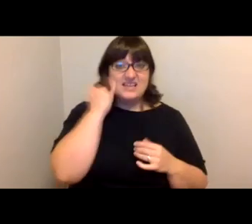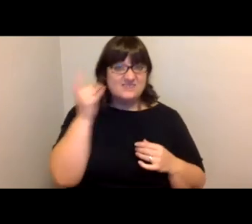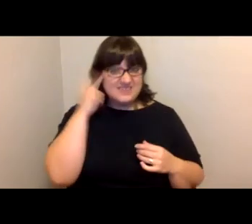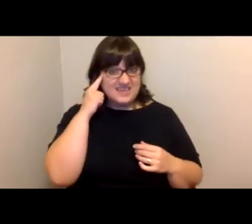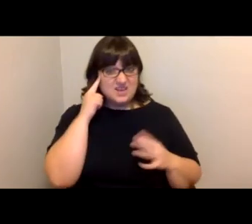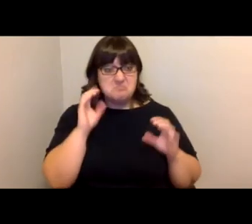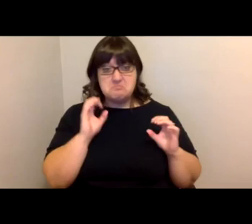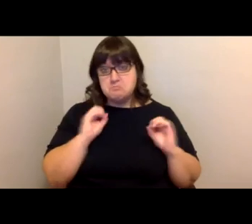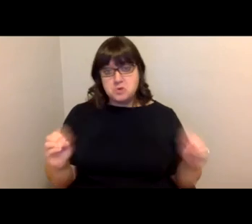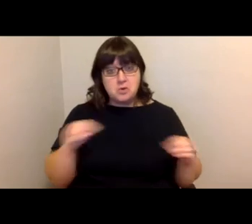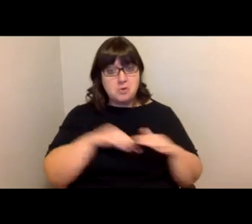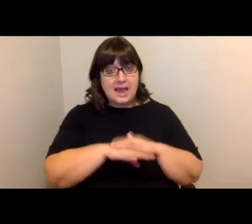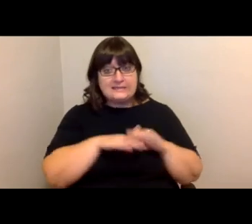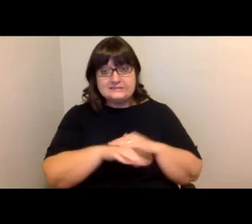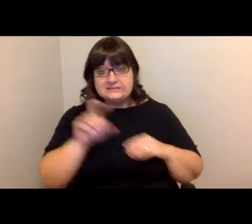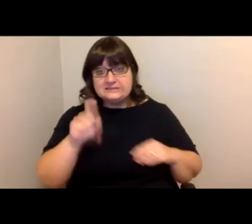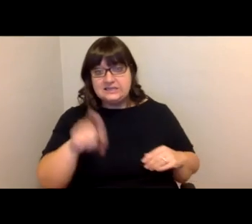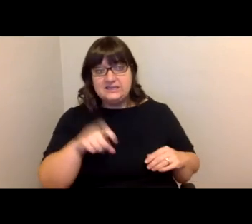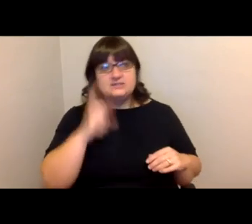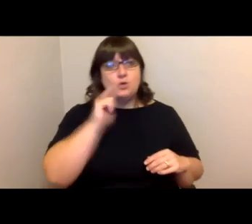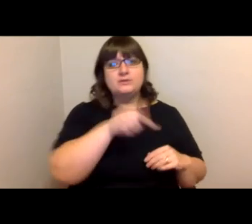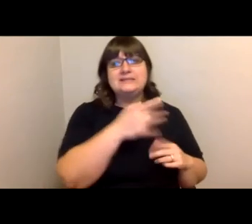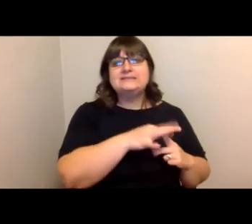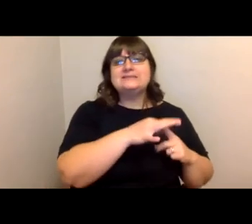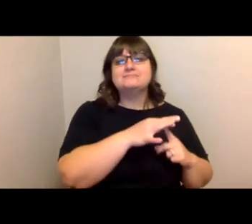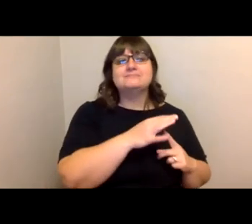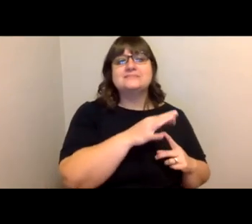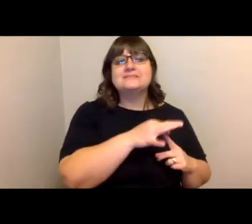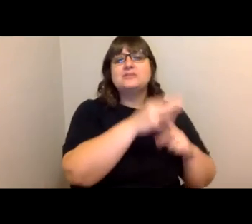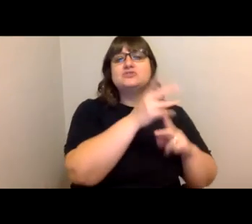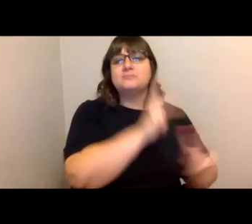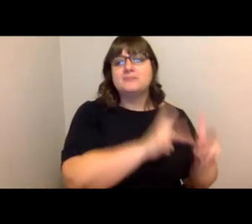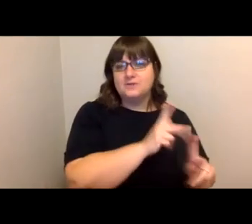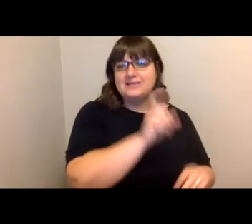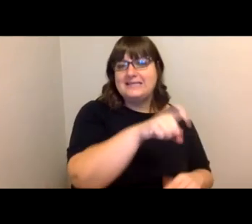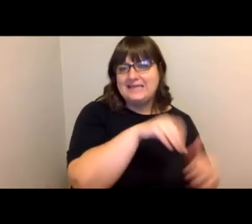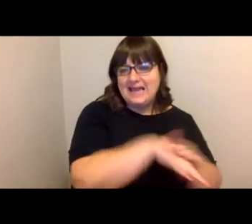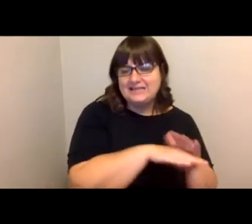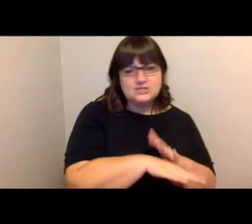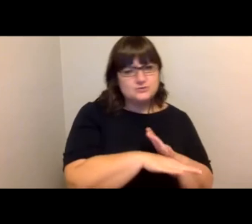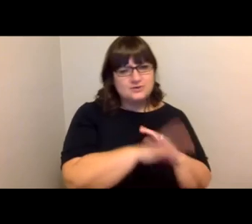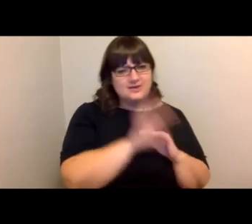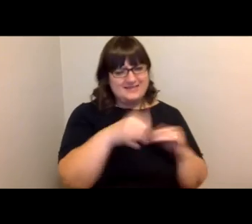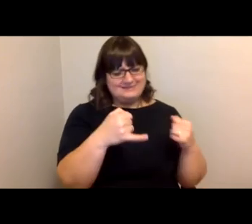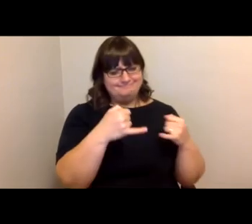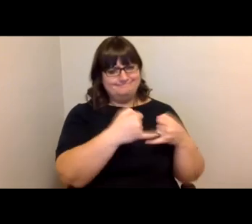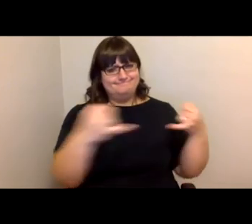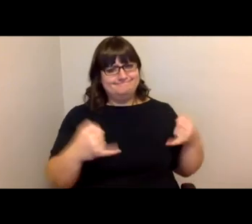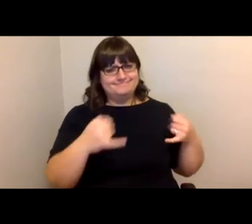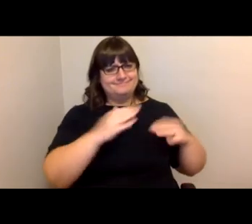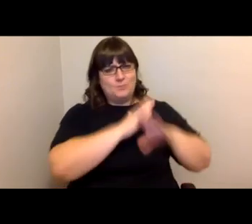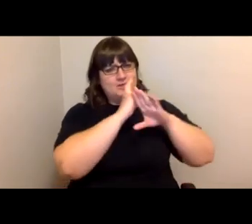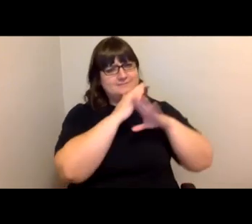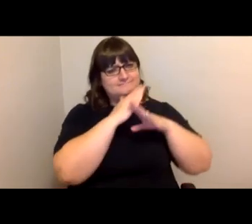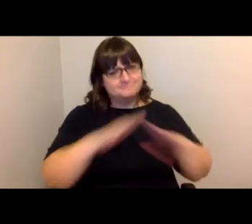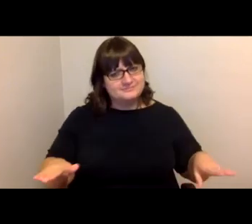access needs, kind of dissolve that boundary around how they think about it, because it allows you to